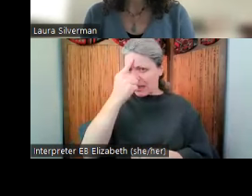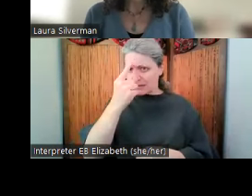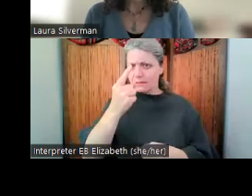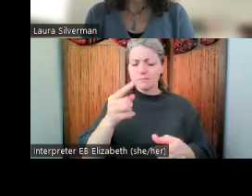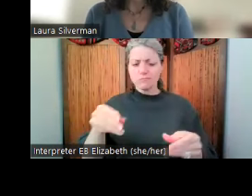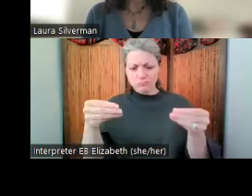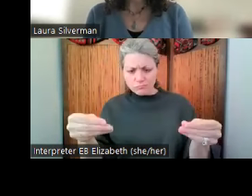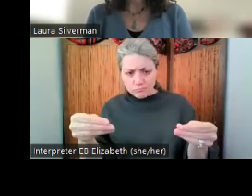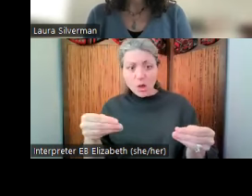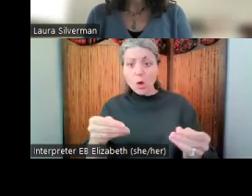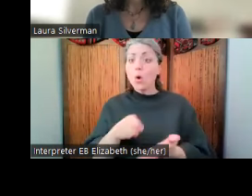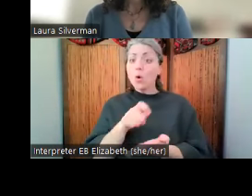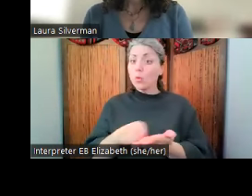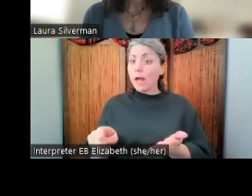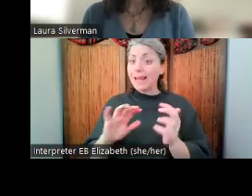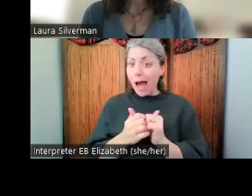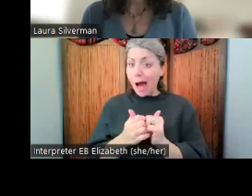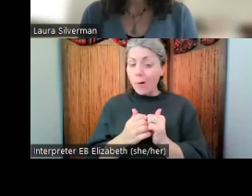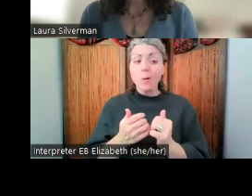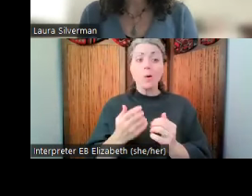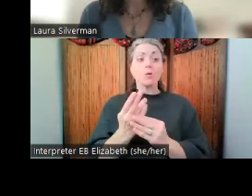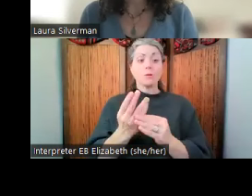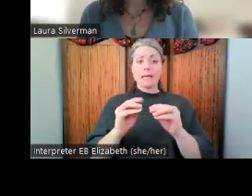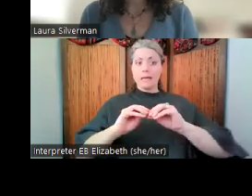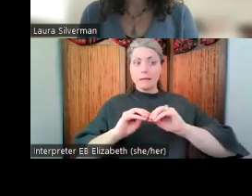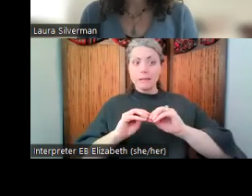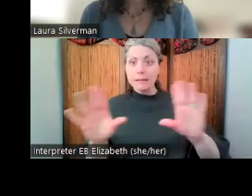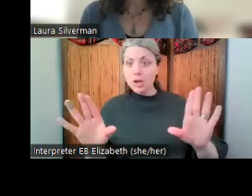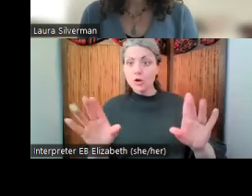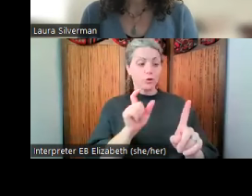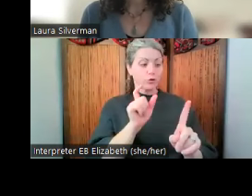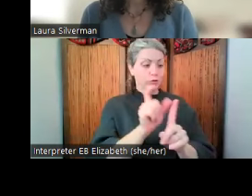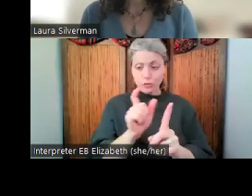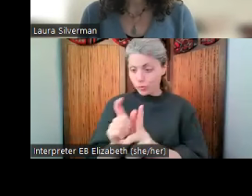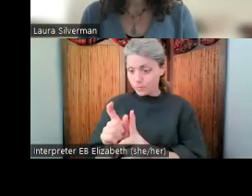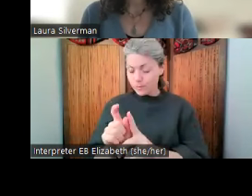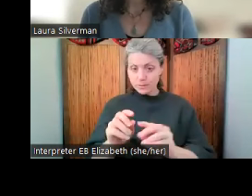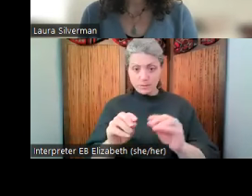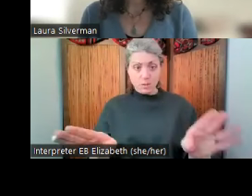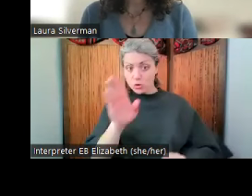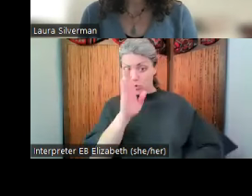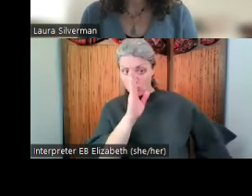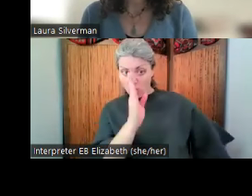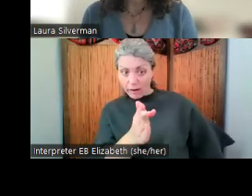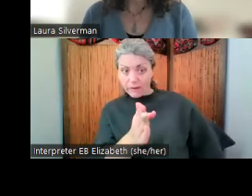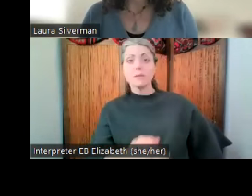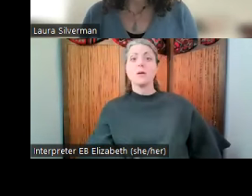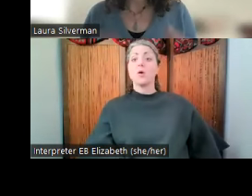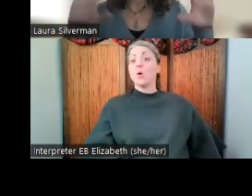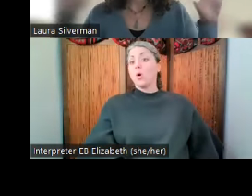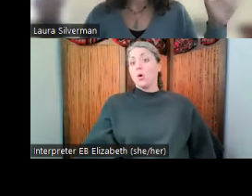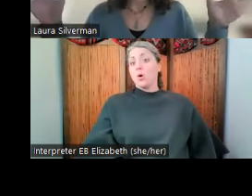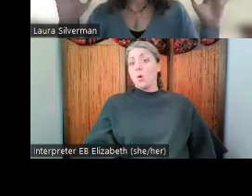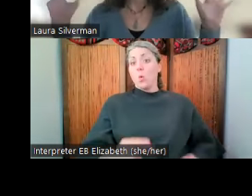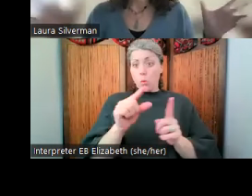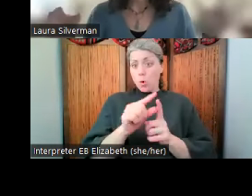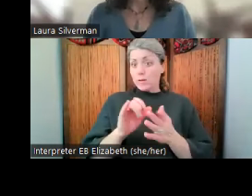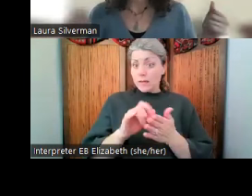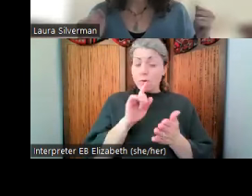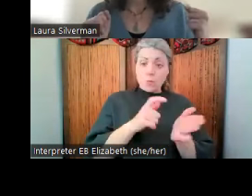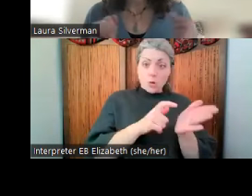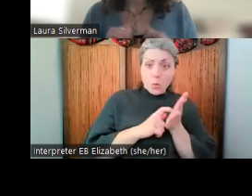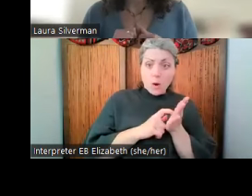write using clear, straightforward terms, using only words that are necessary. So not a lot of